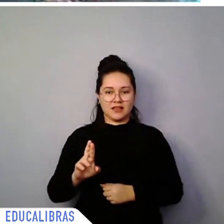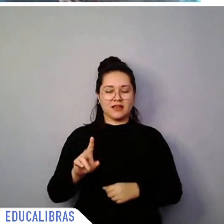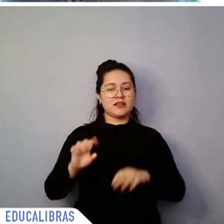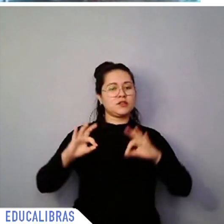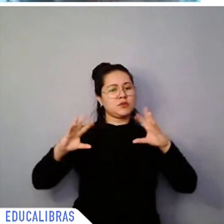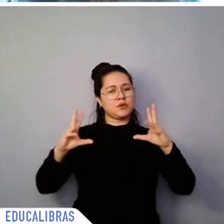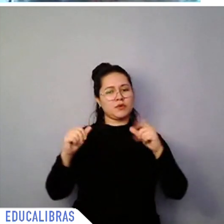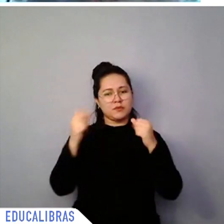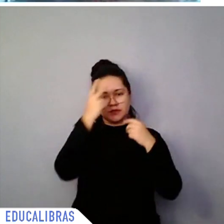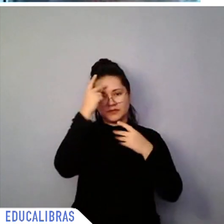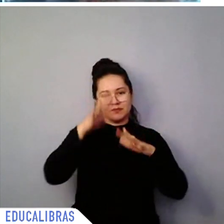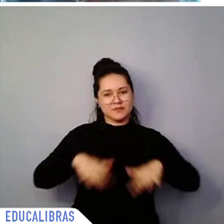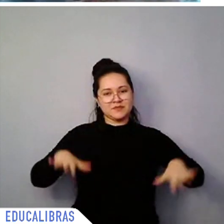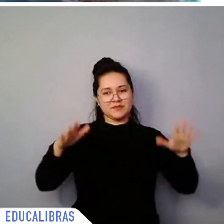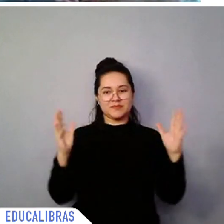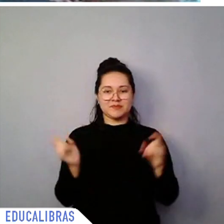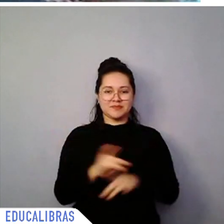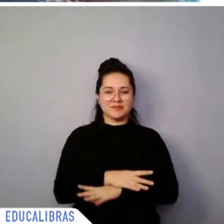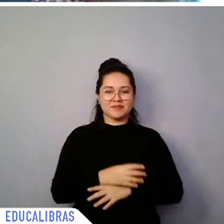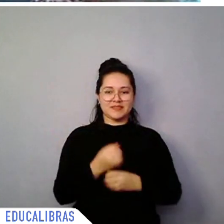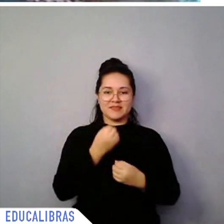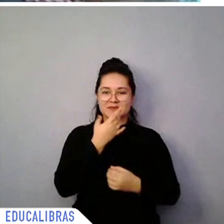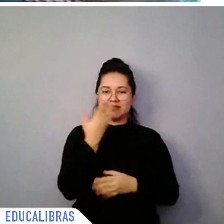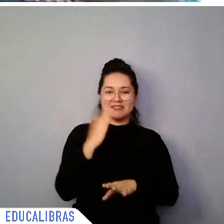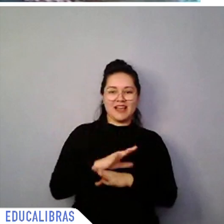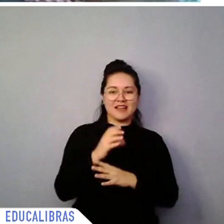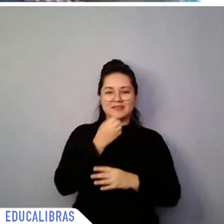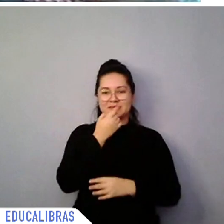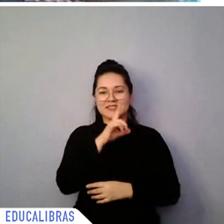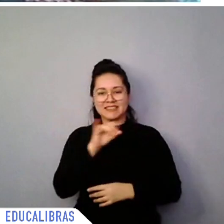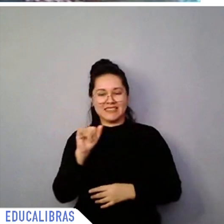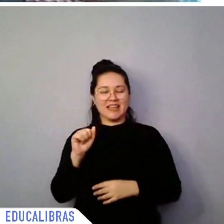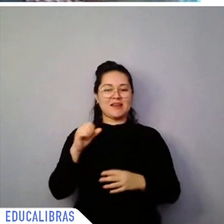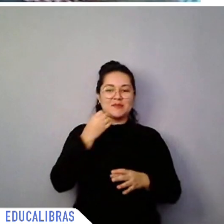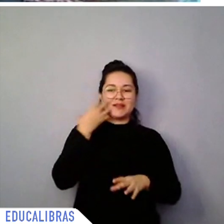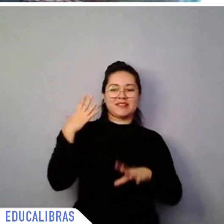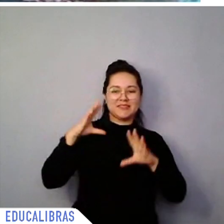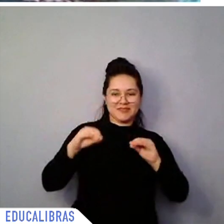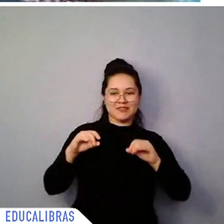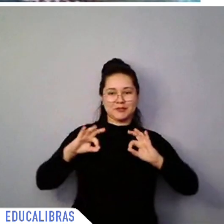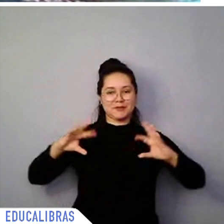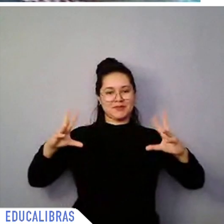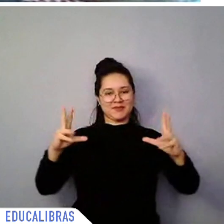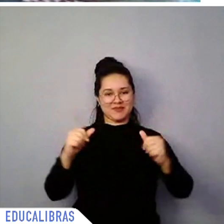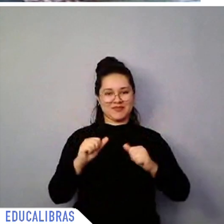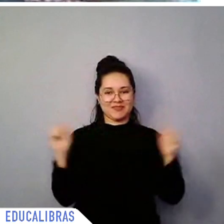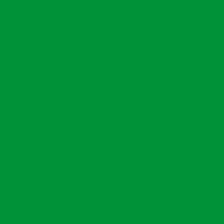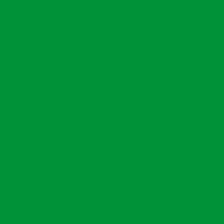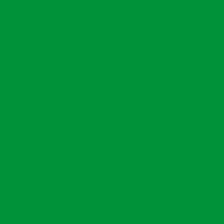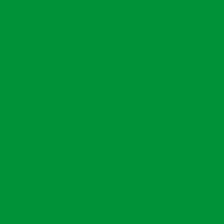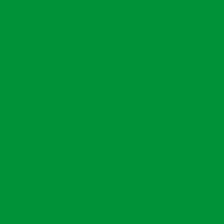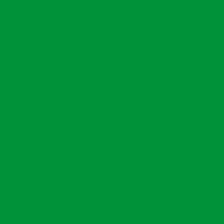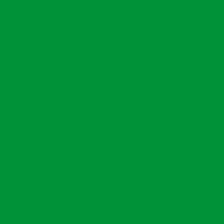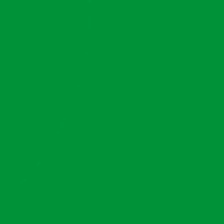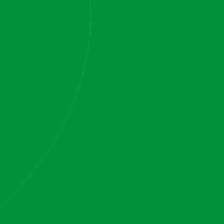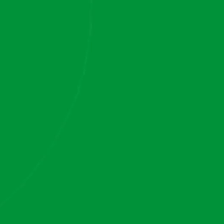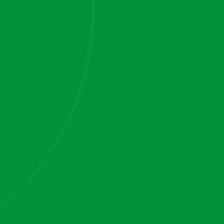much, everyone from the Conférence Pour Le Brésil, and this is it. Thank you very much. Good evening, good afternoon, or good morning.